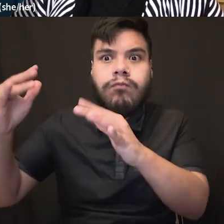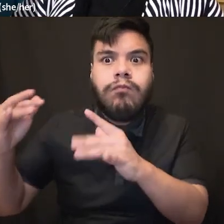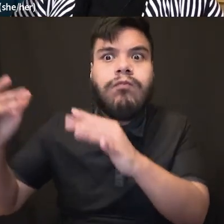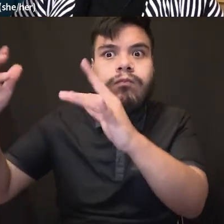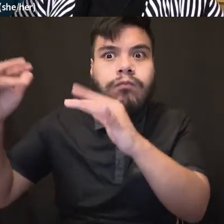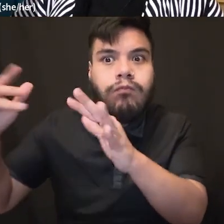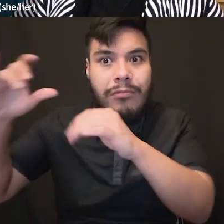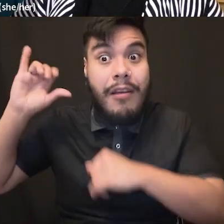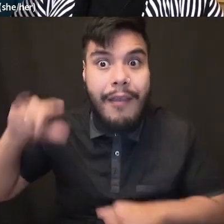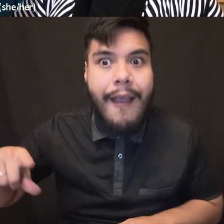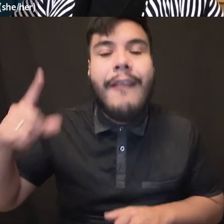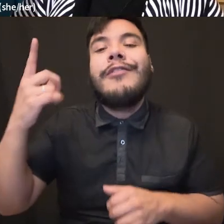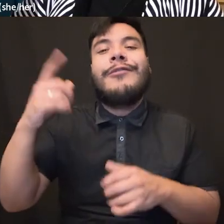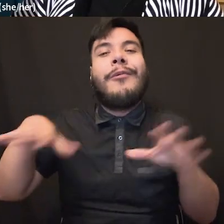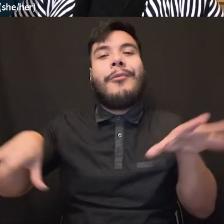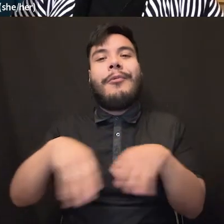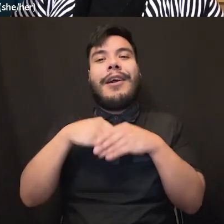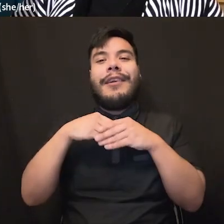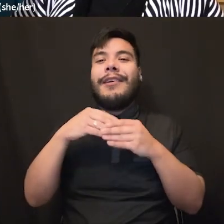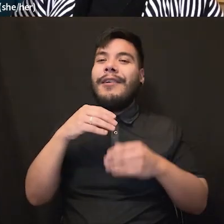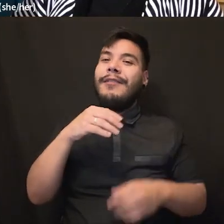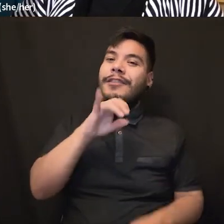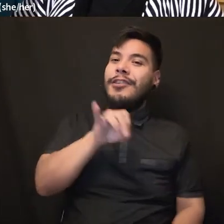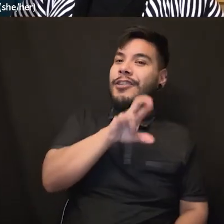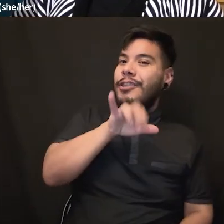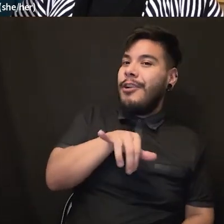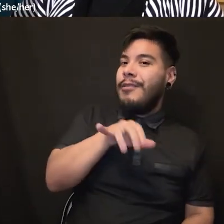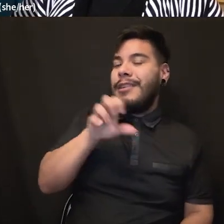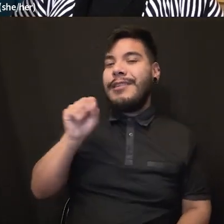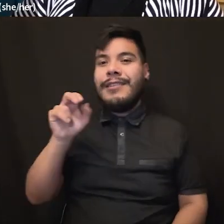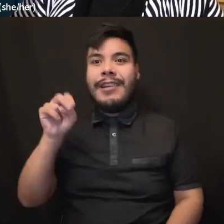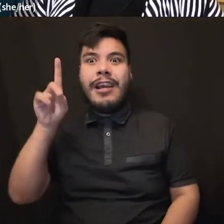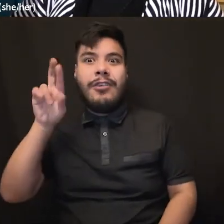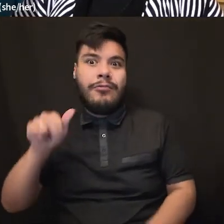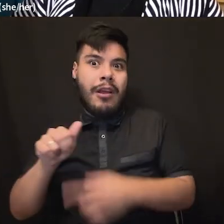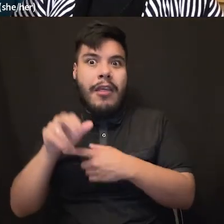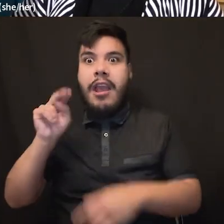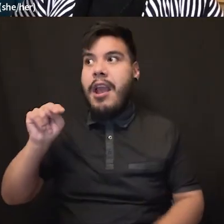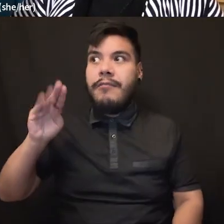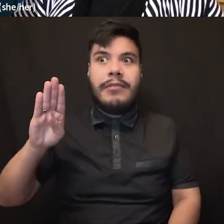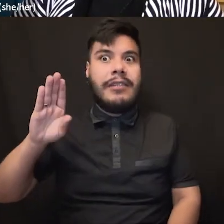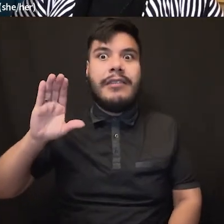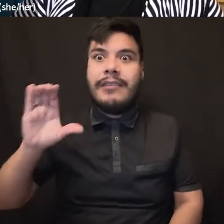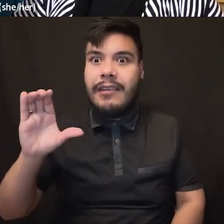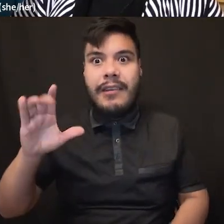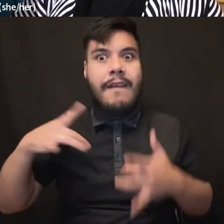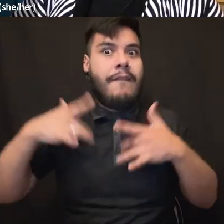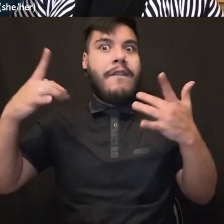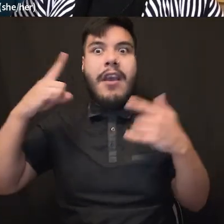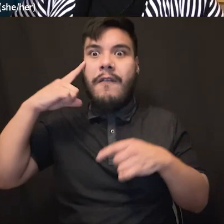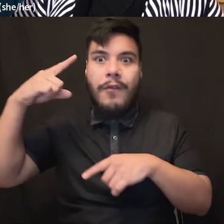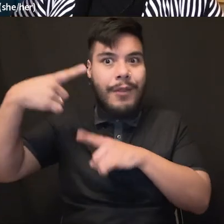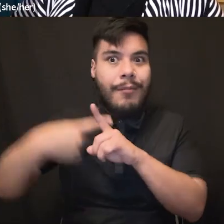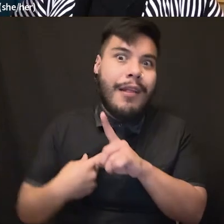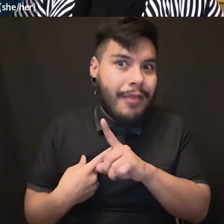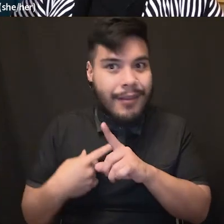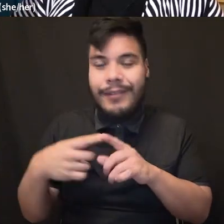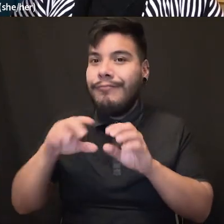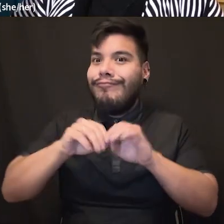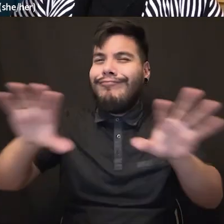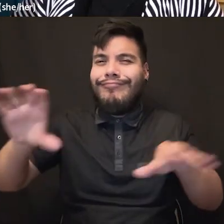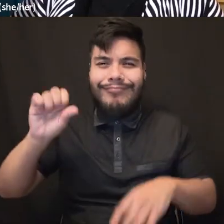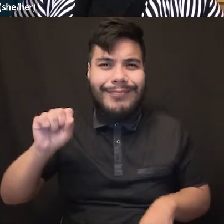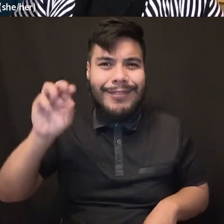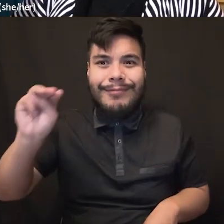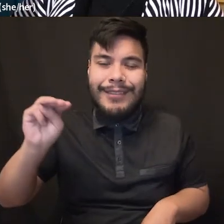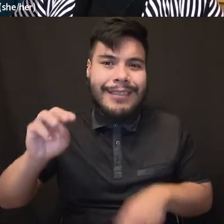the wedding of Sandra and Jerry was like the NBC event of the month. And they were putting out like social media ads